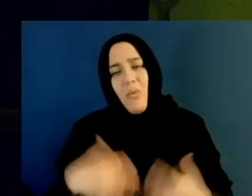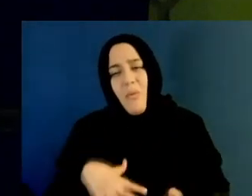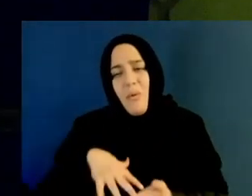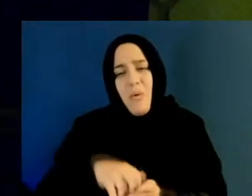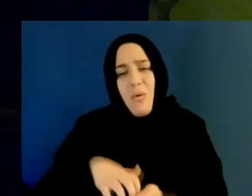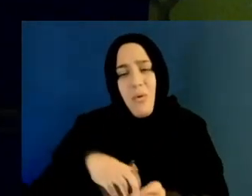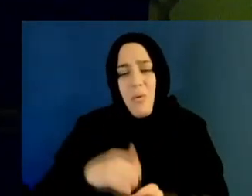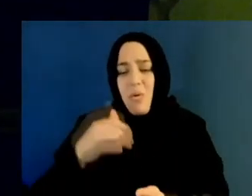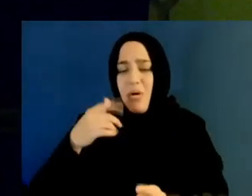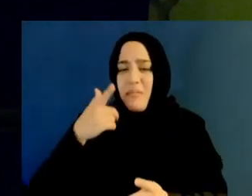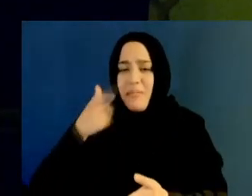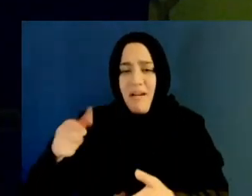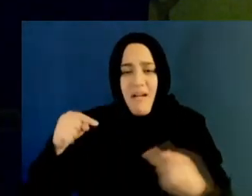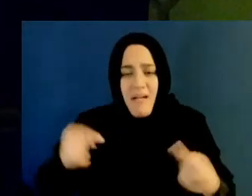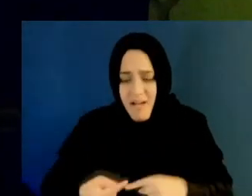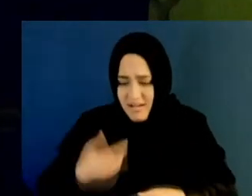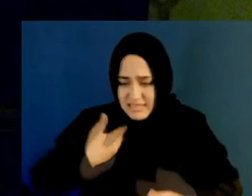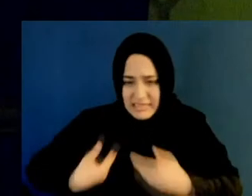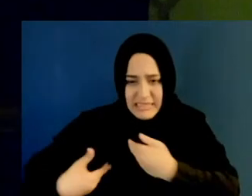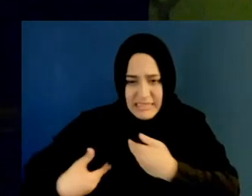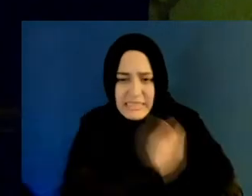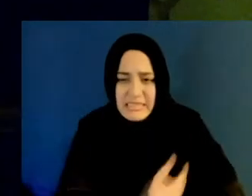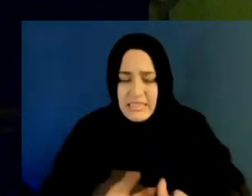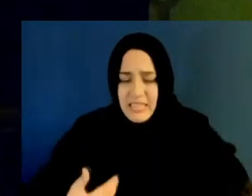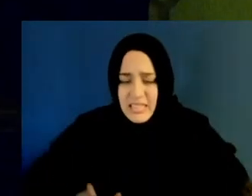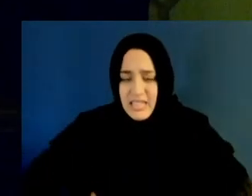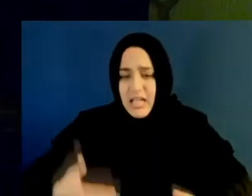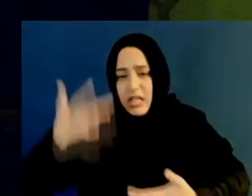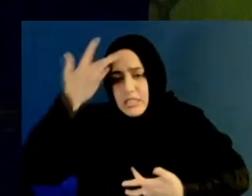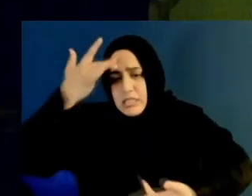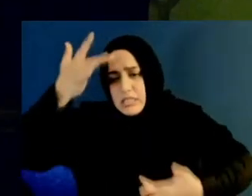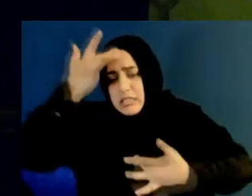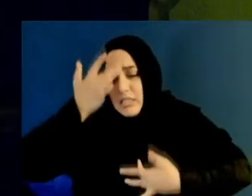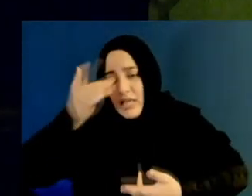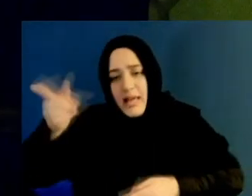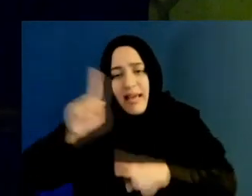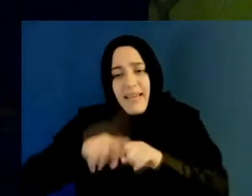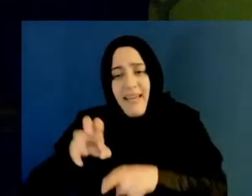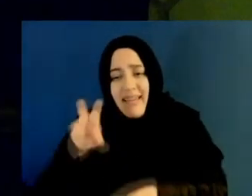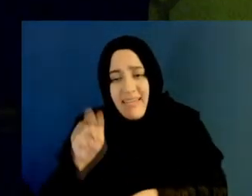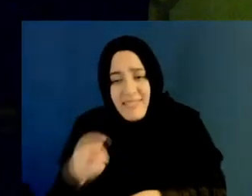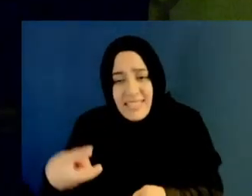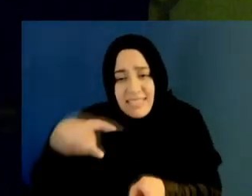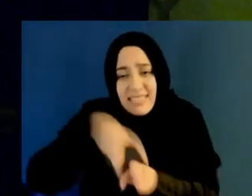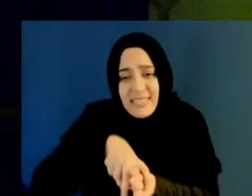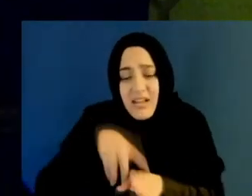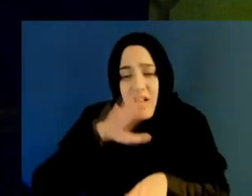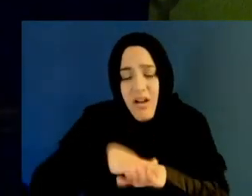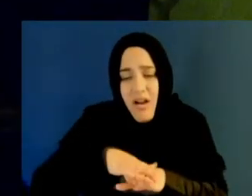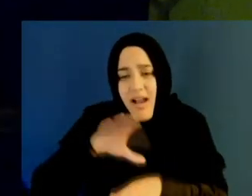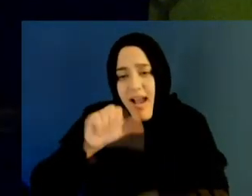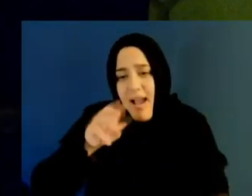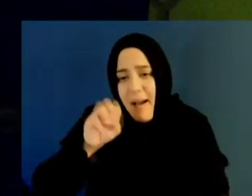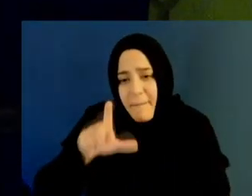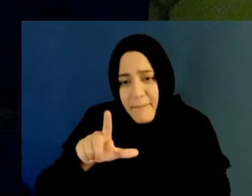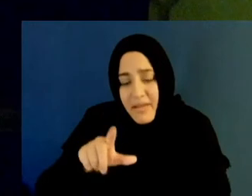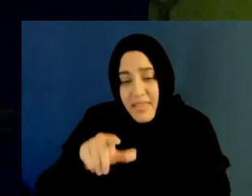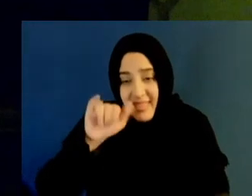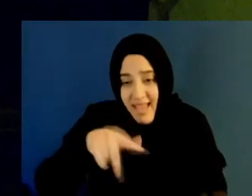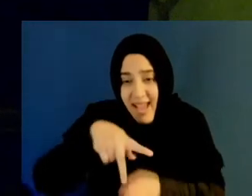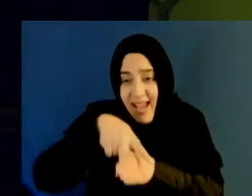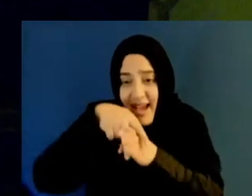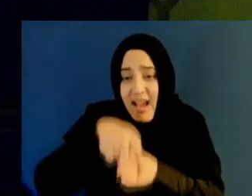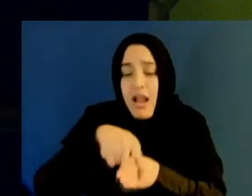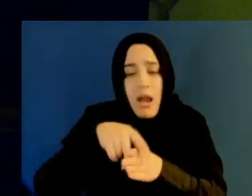not sit on the camel. So then they put him on the camel, which was without a saddle. Every time the camel